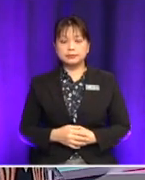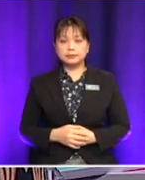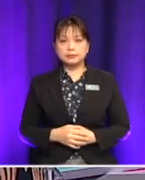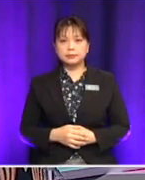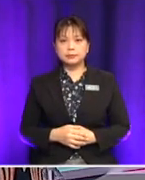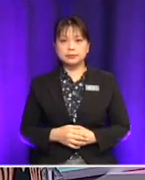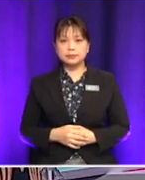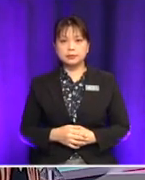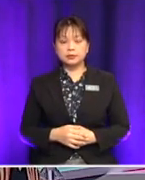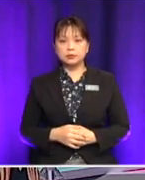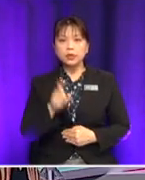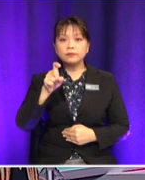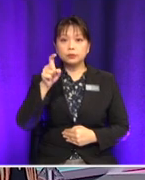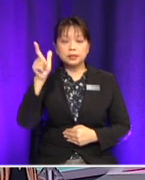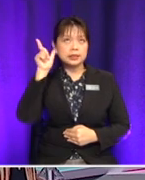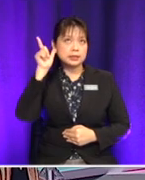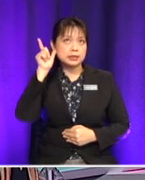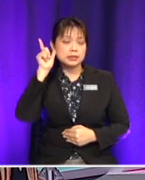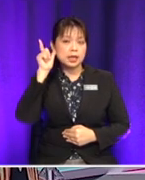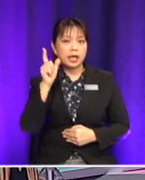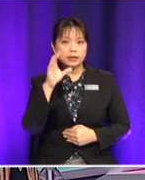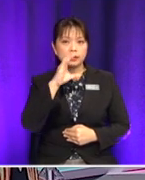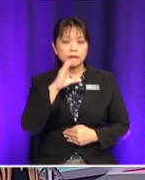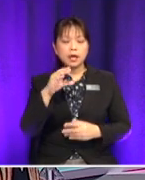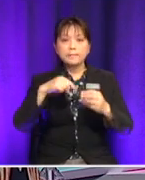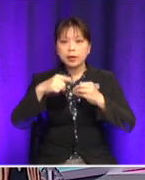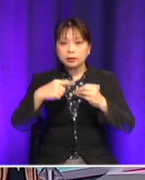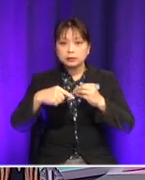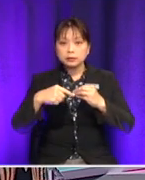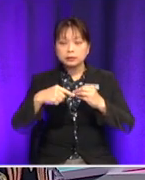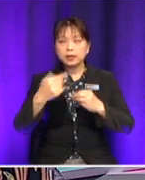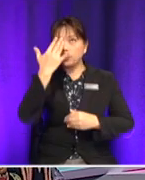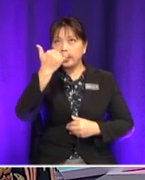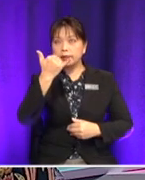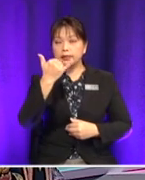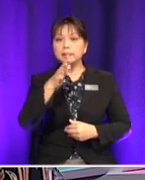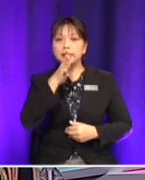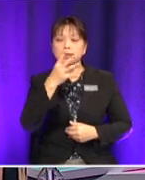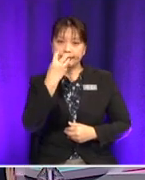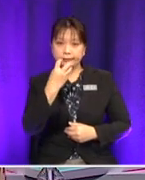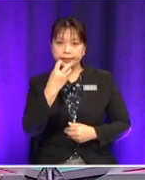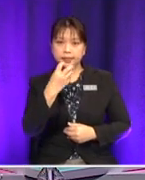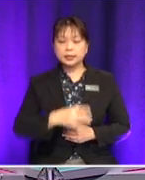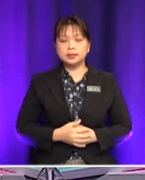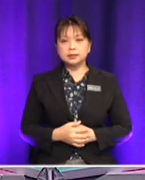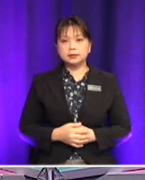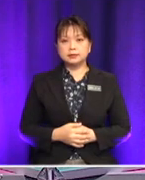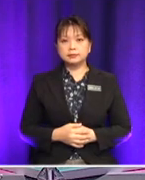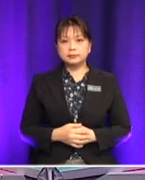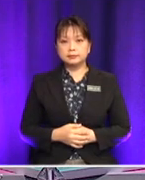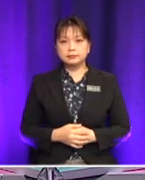and they have to look for the reasons why the mother got angry. Mm-hmm. Now, let's go to the third question. So who can give